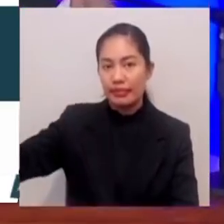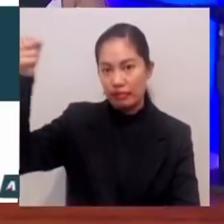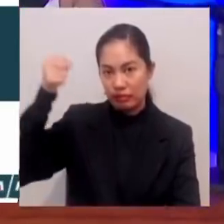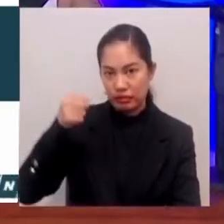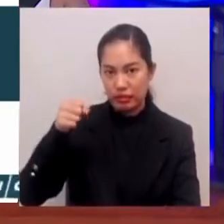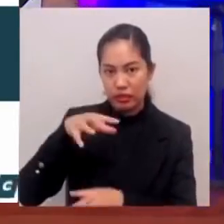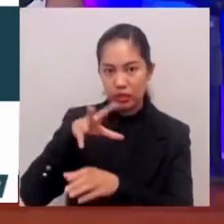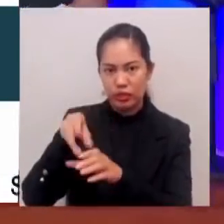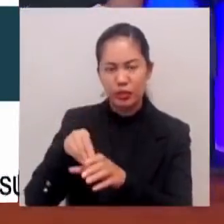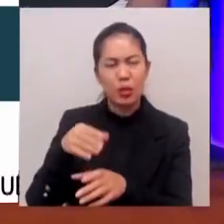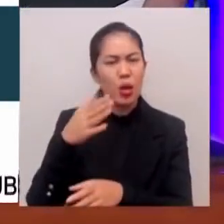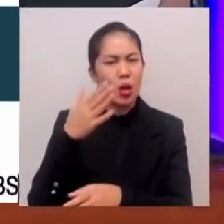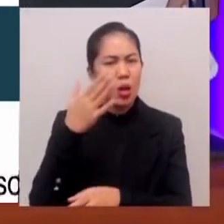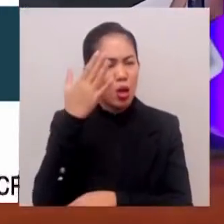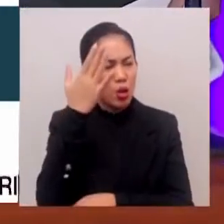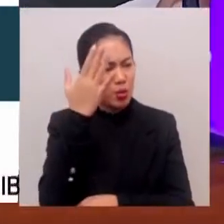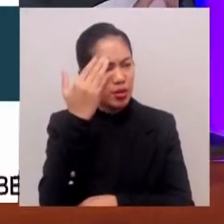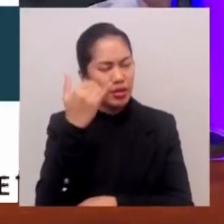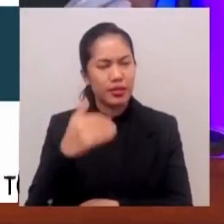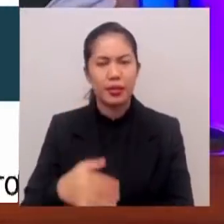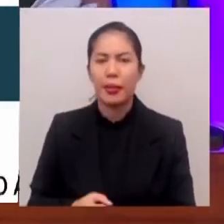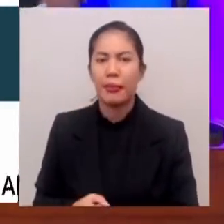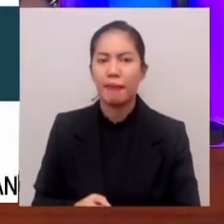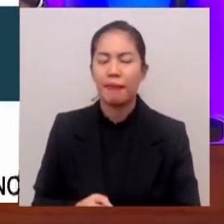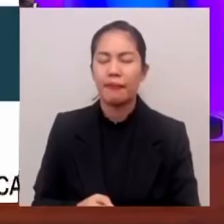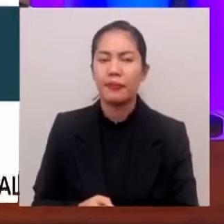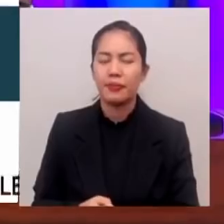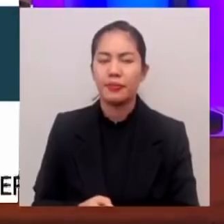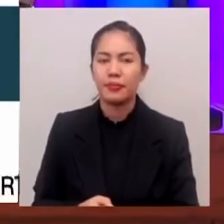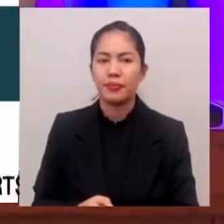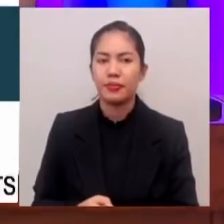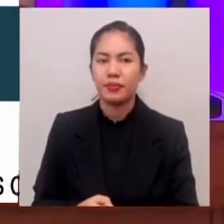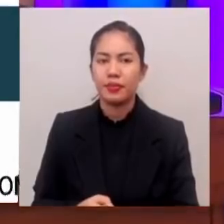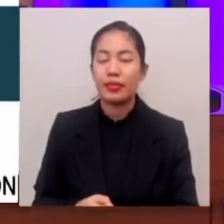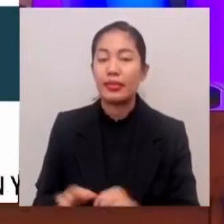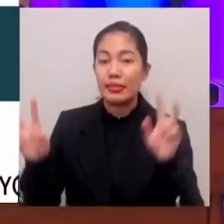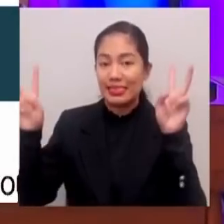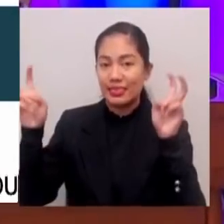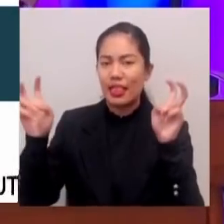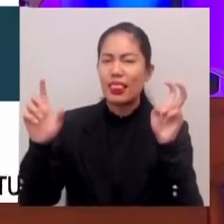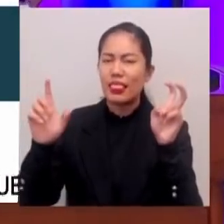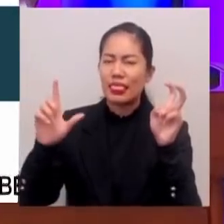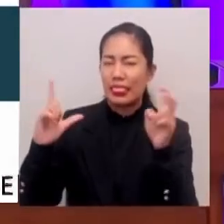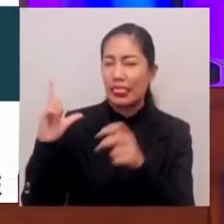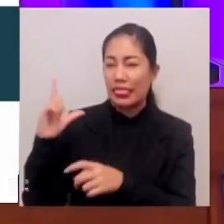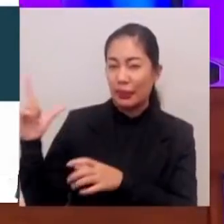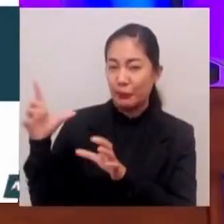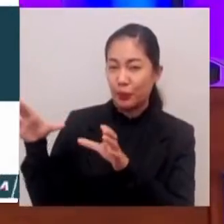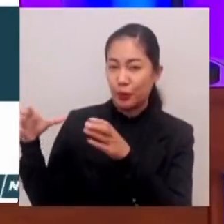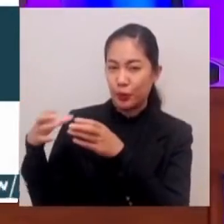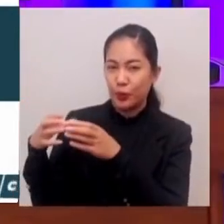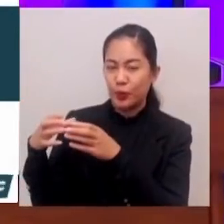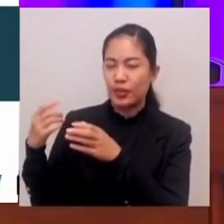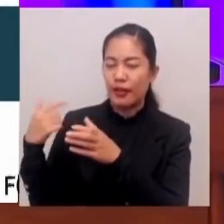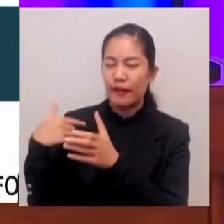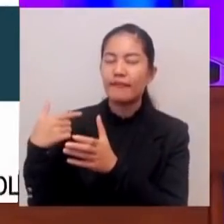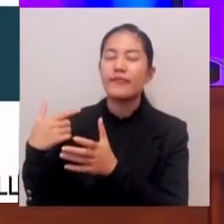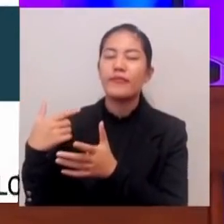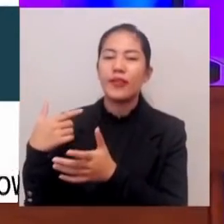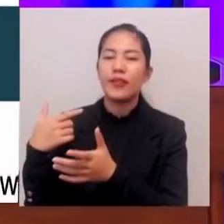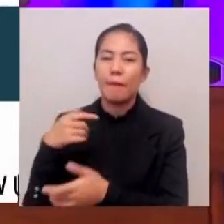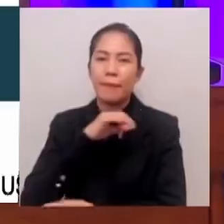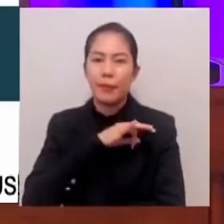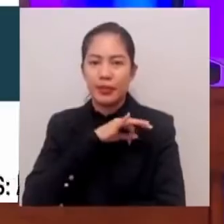same vein, in the same vein that the left would have the advantage of having